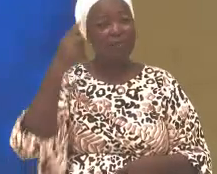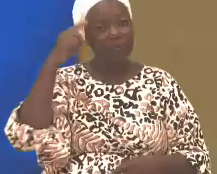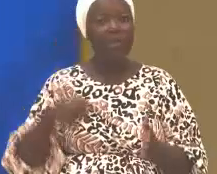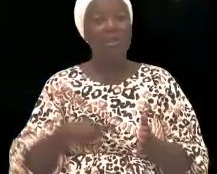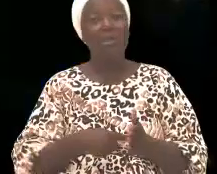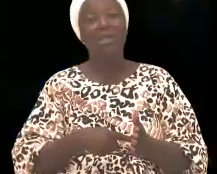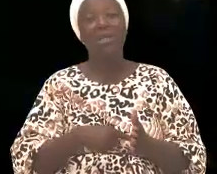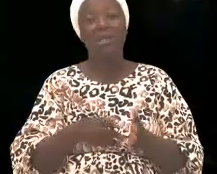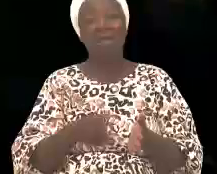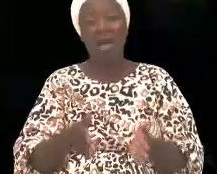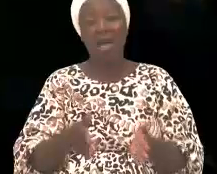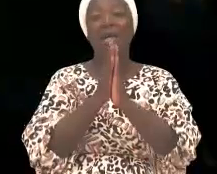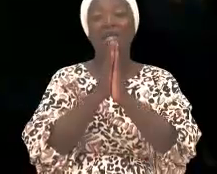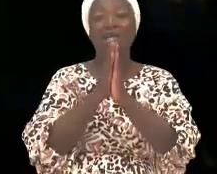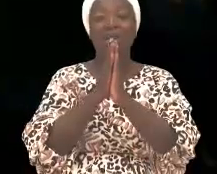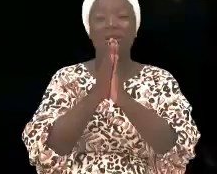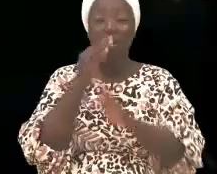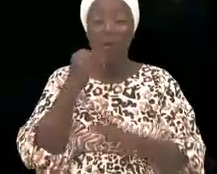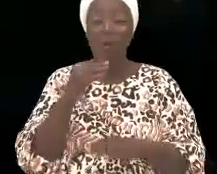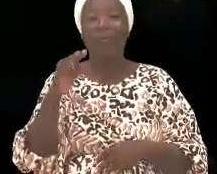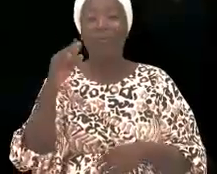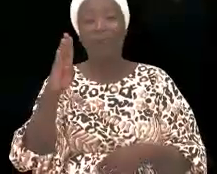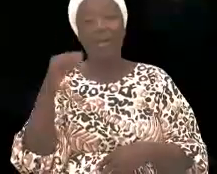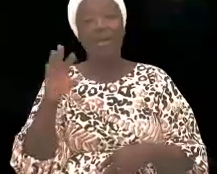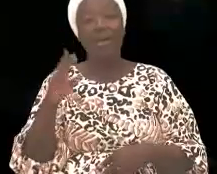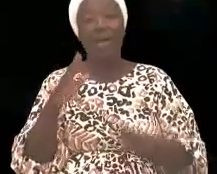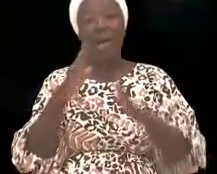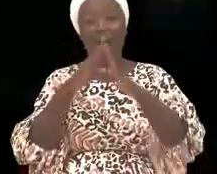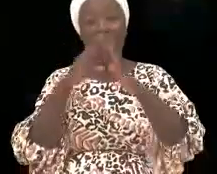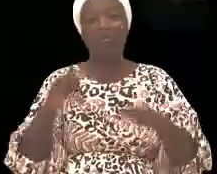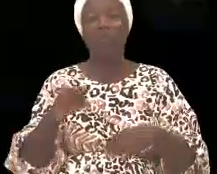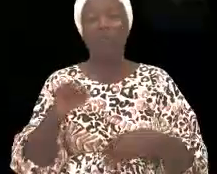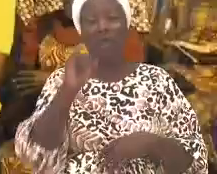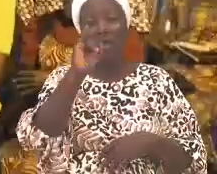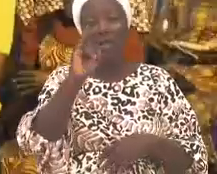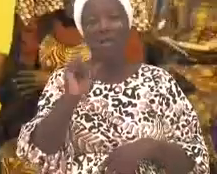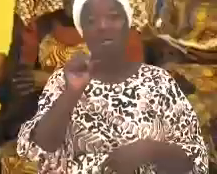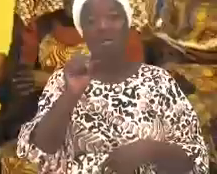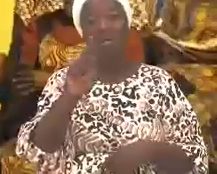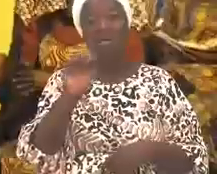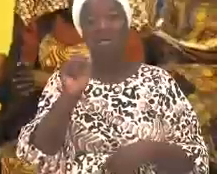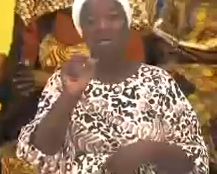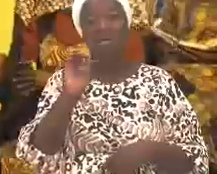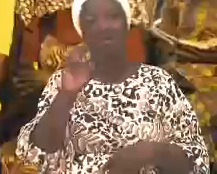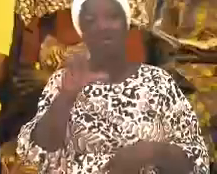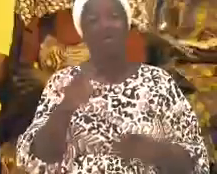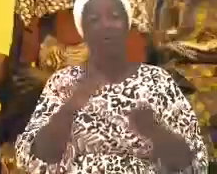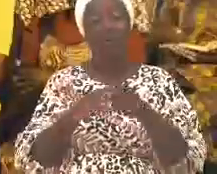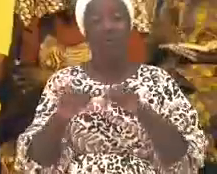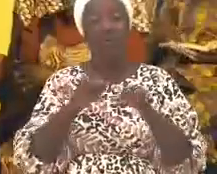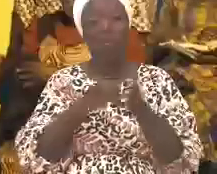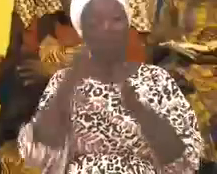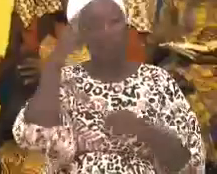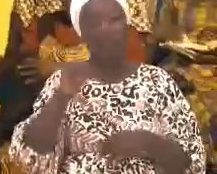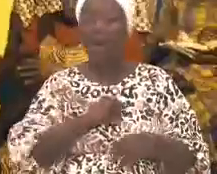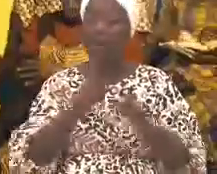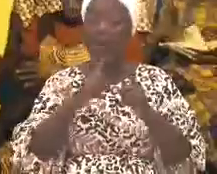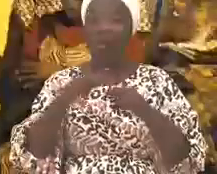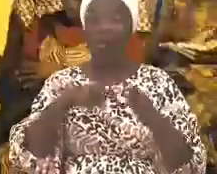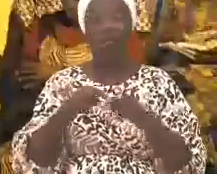of the house, by the house of Israel, to do it for them. I talk about salvation, they